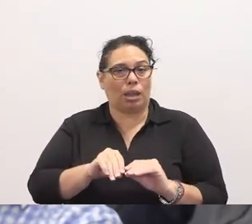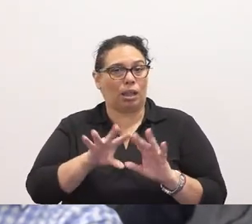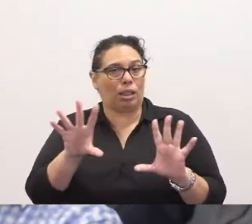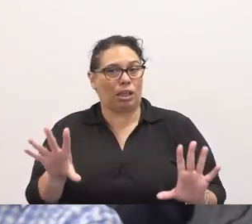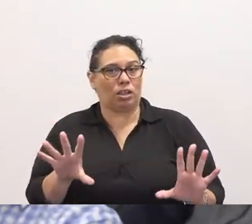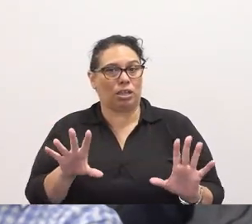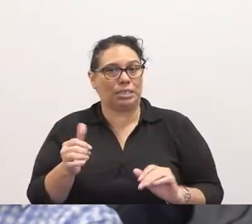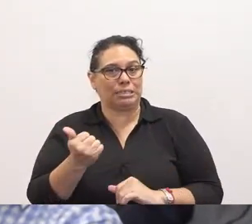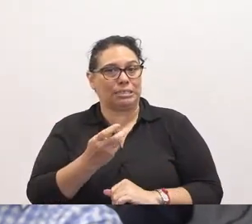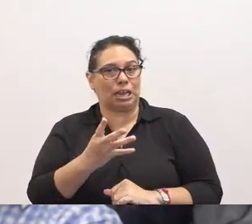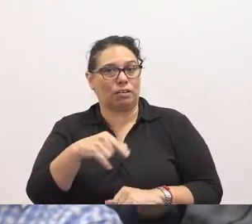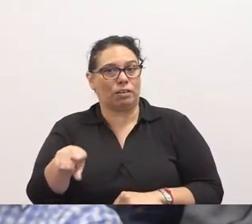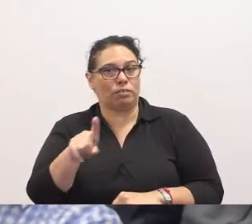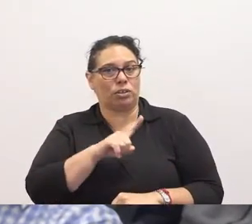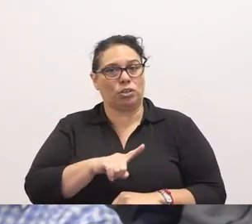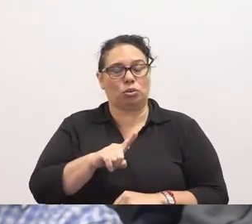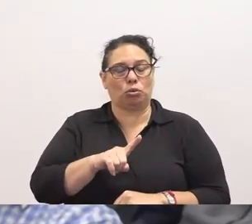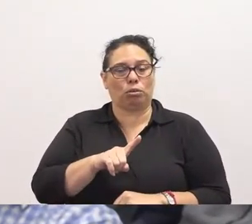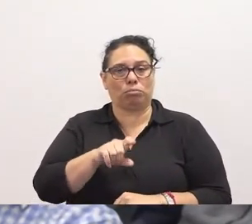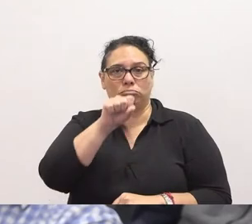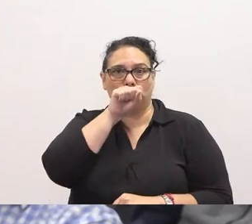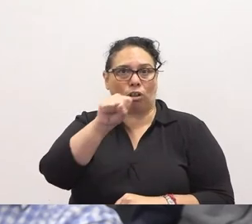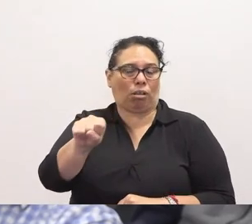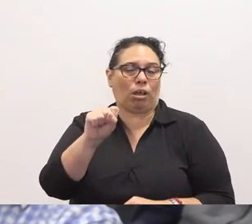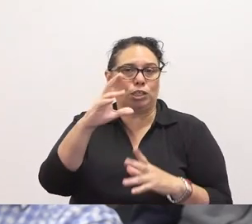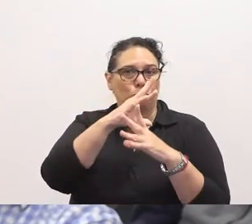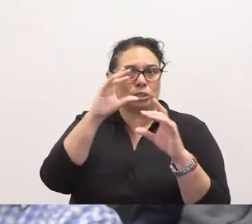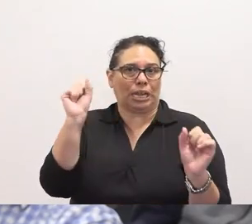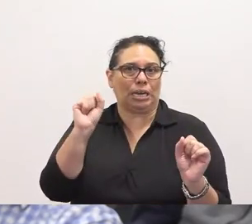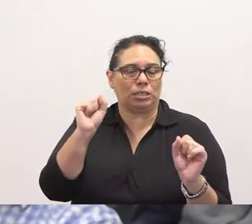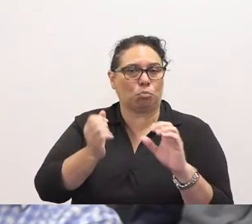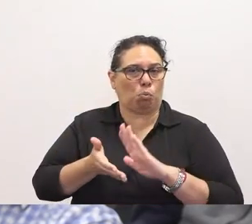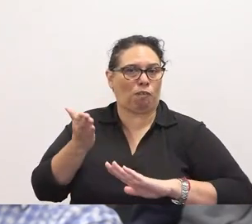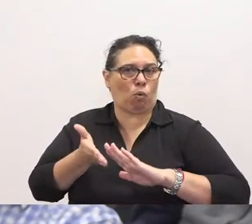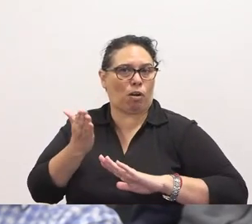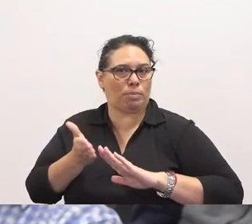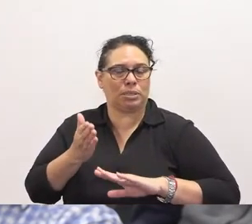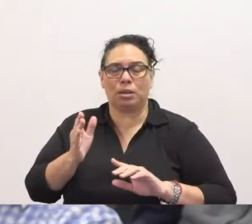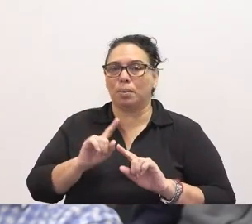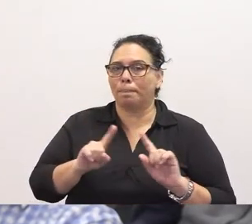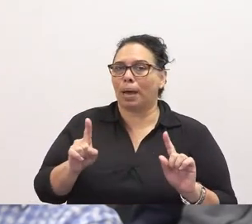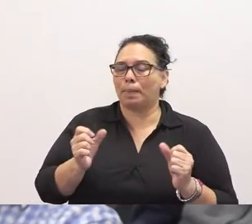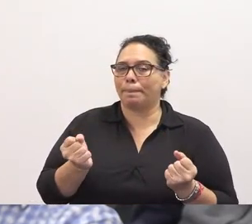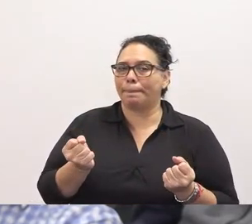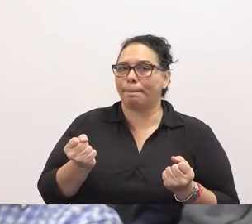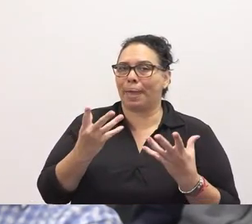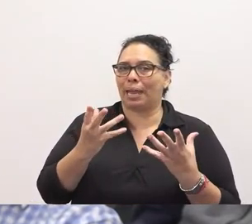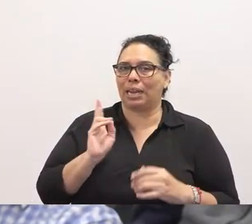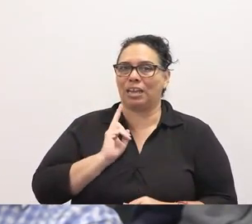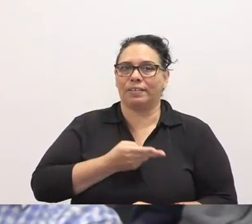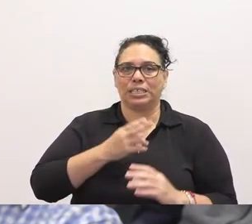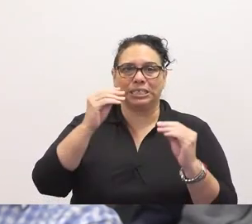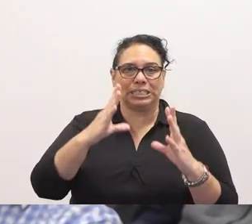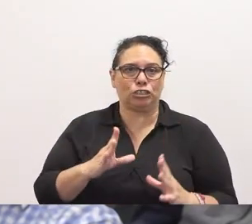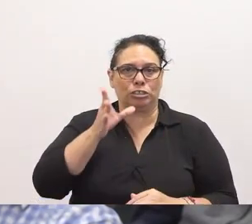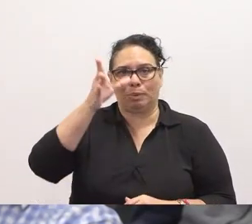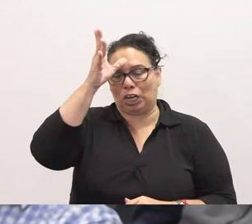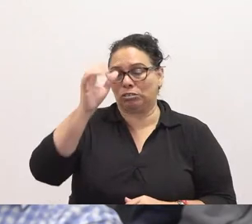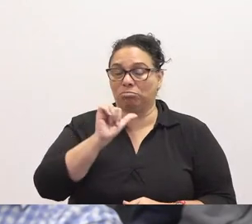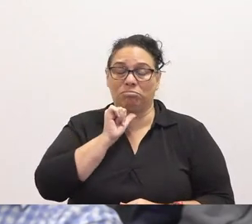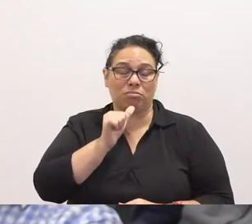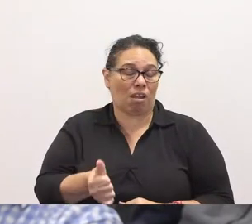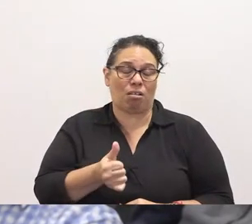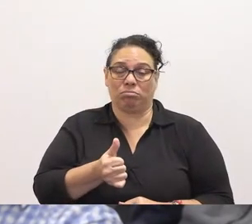you are enamored with the superintendent's performance, but conversely, many of us teachers and parents are not.